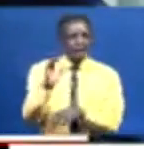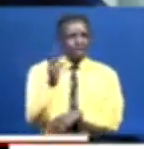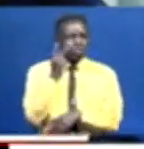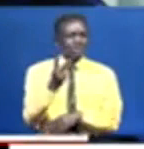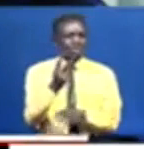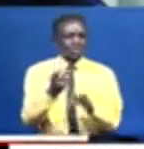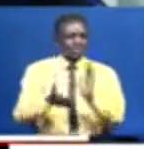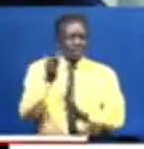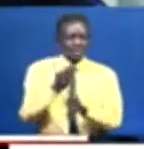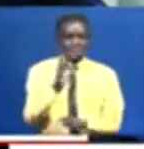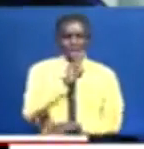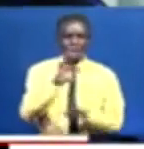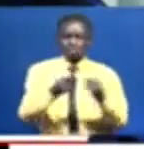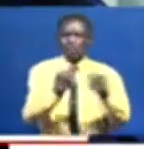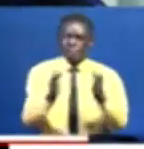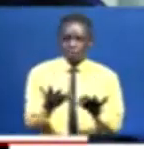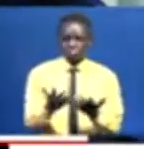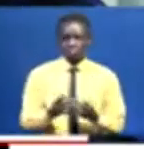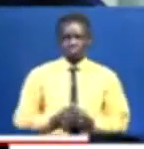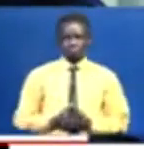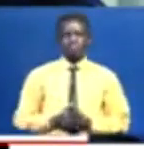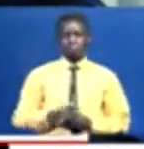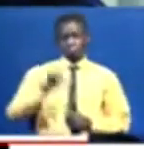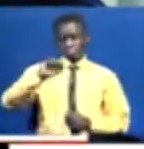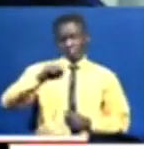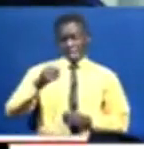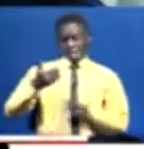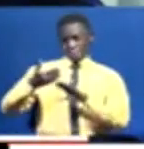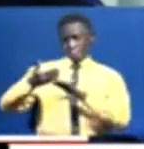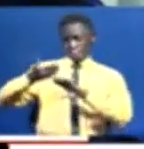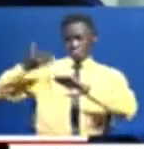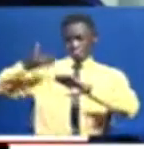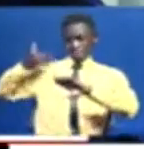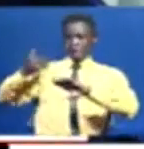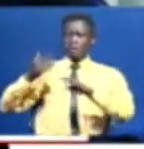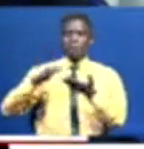say within the recent years, the most popular threat is ransomware.